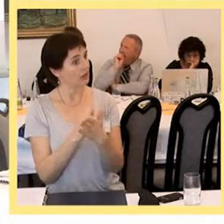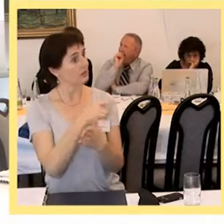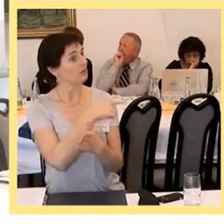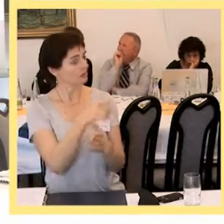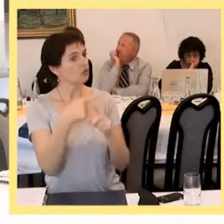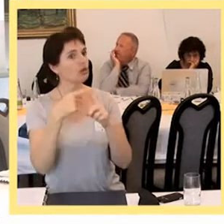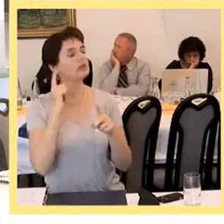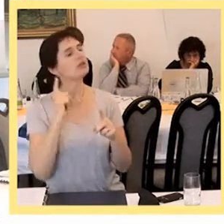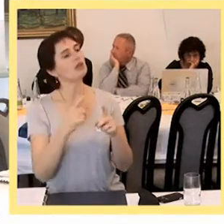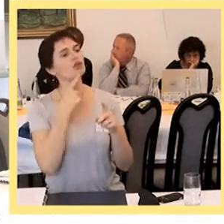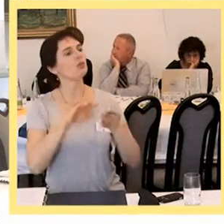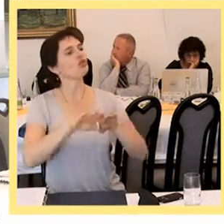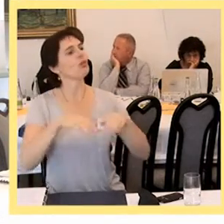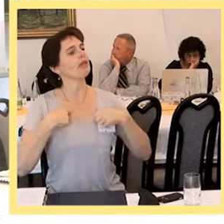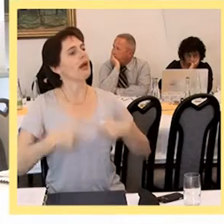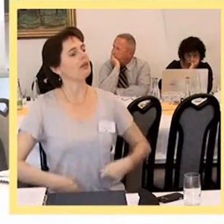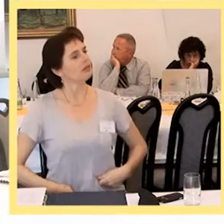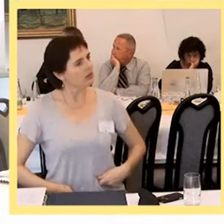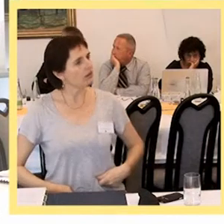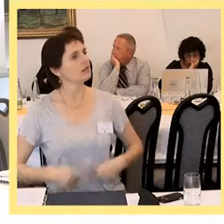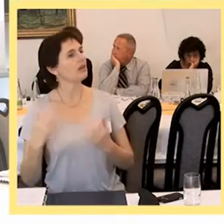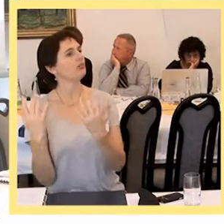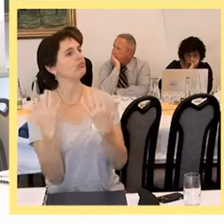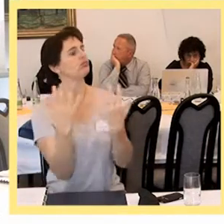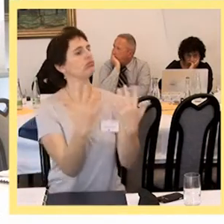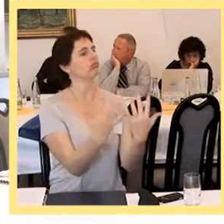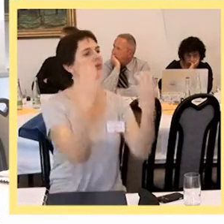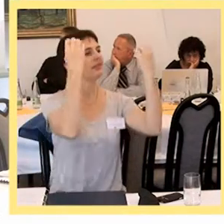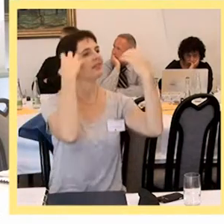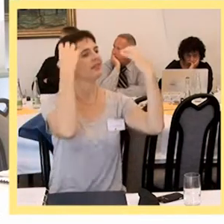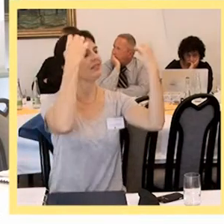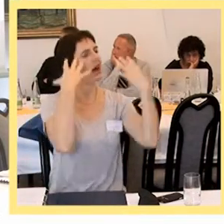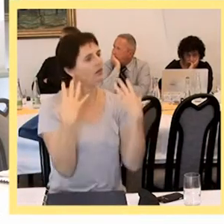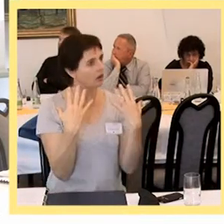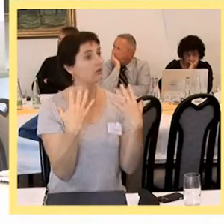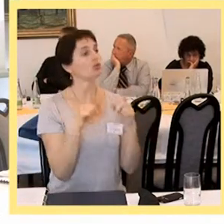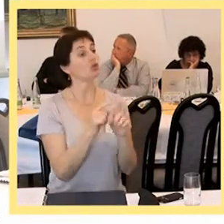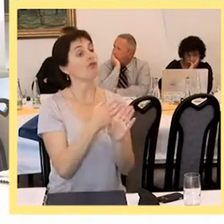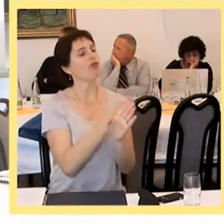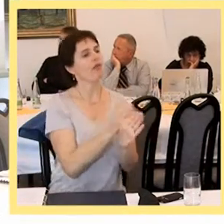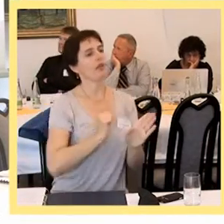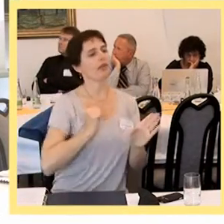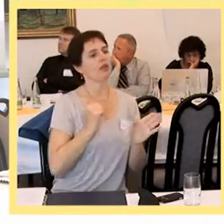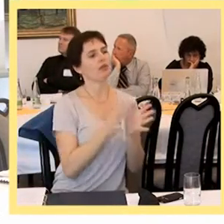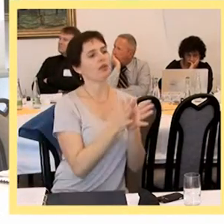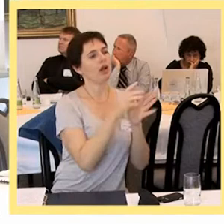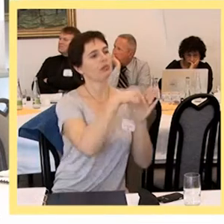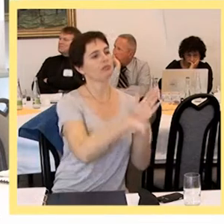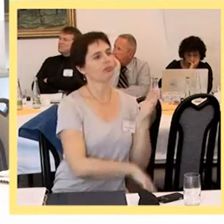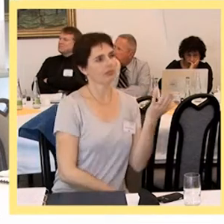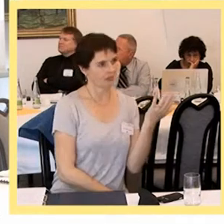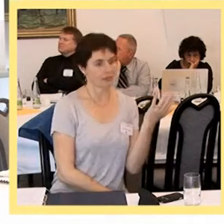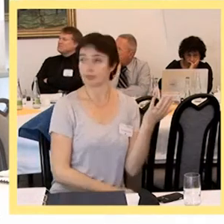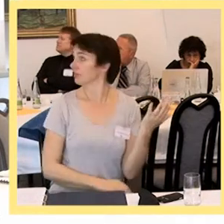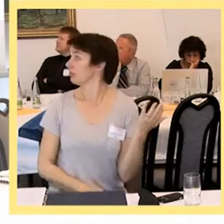showering system. So we had to be very detailed in the instructions for the volunteers. We decided to have an age group.